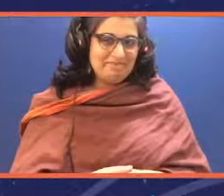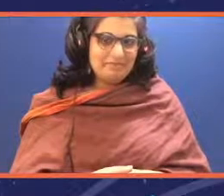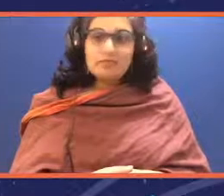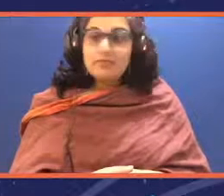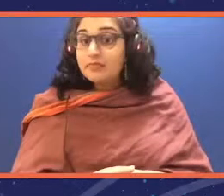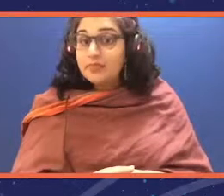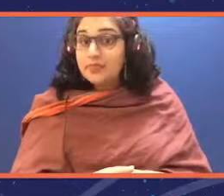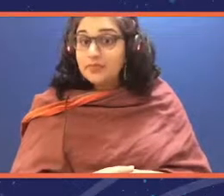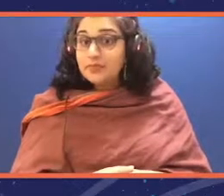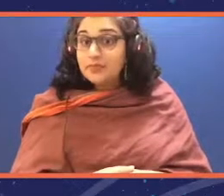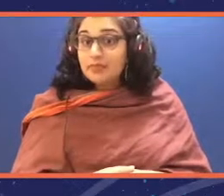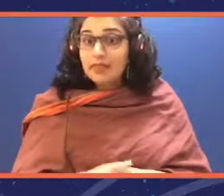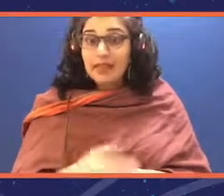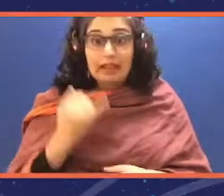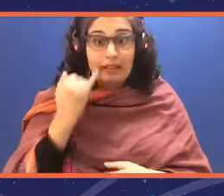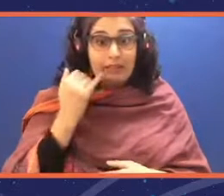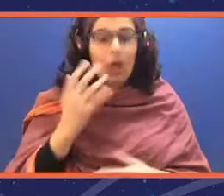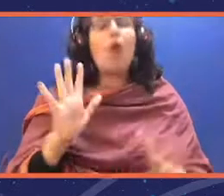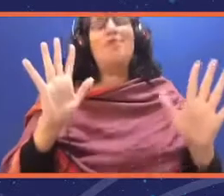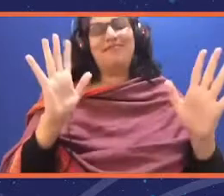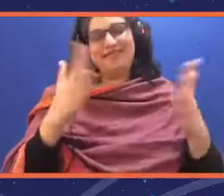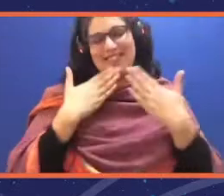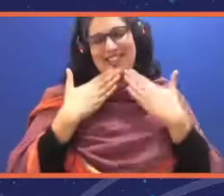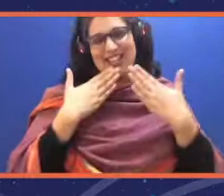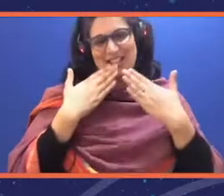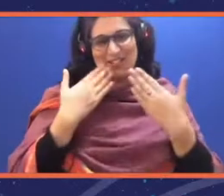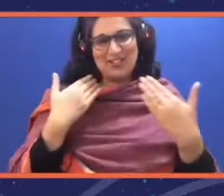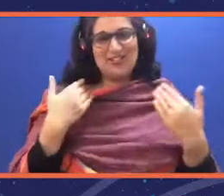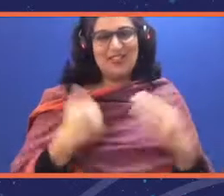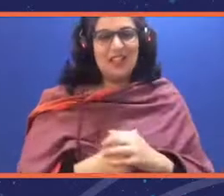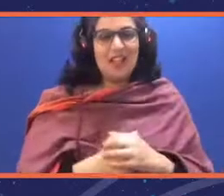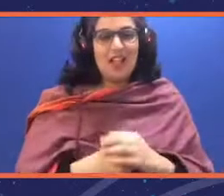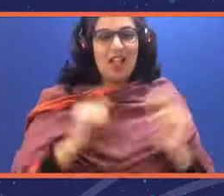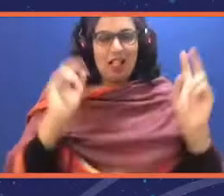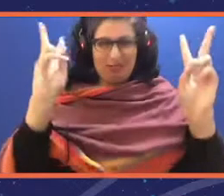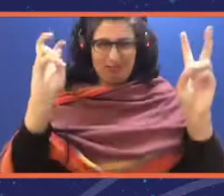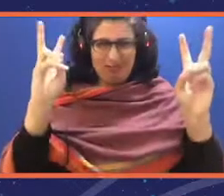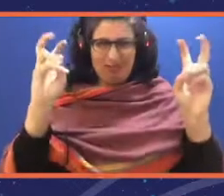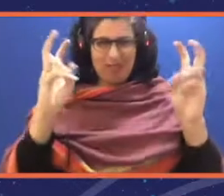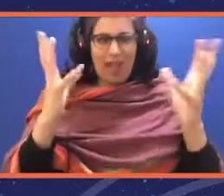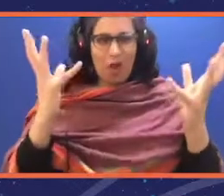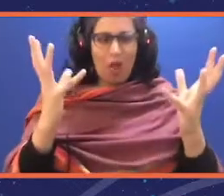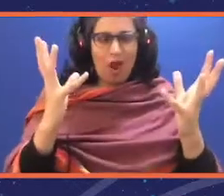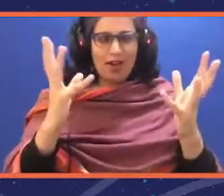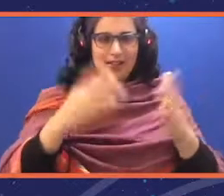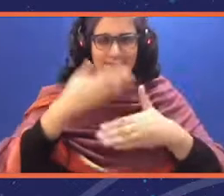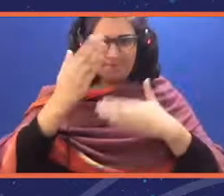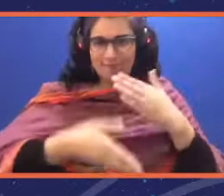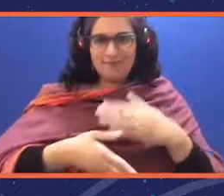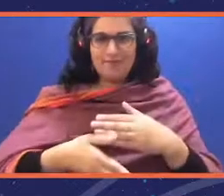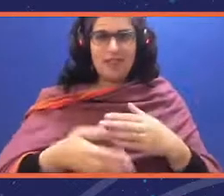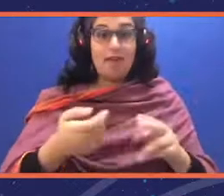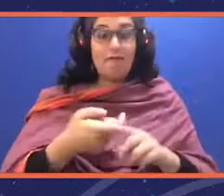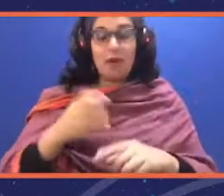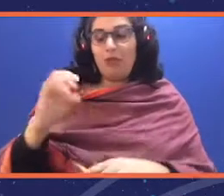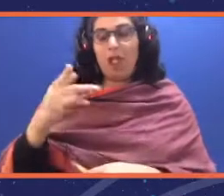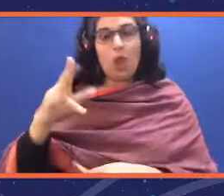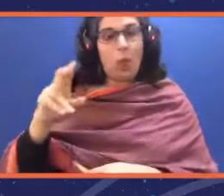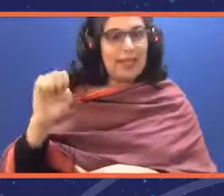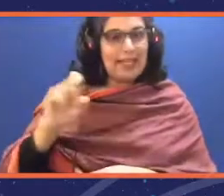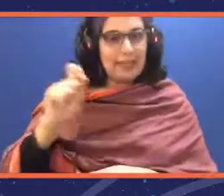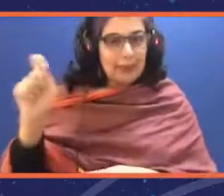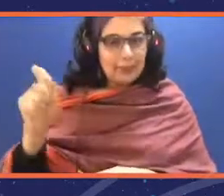is there a next slide? Thank you. So this is the quote I wanted to end on from Chloe. She said,